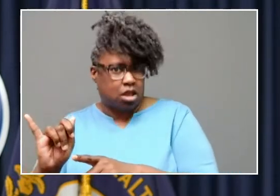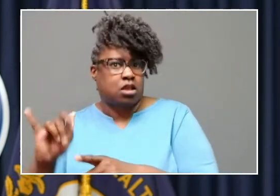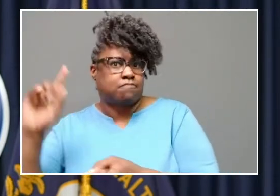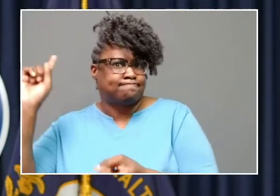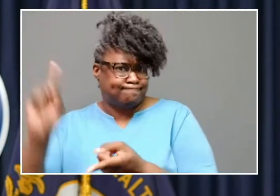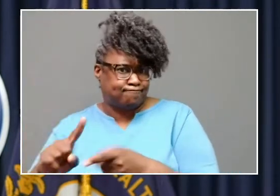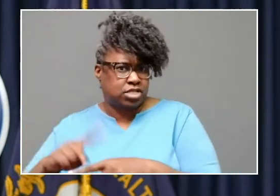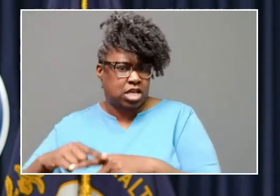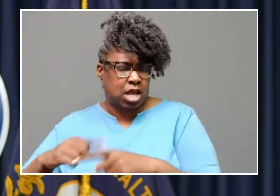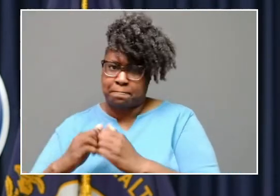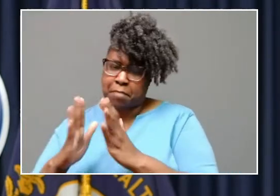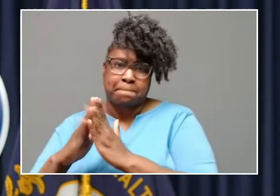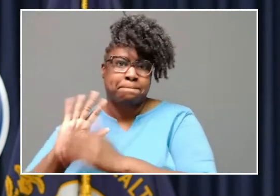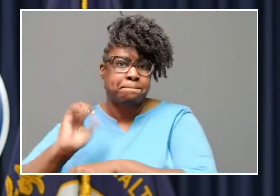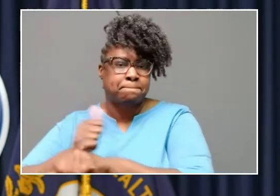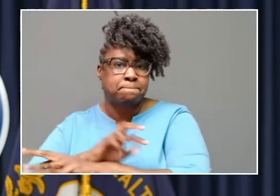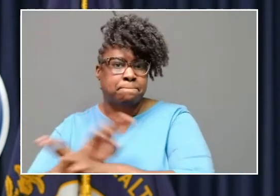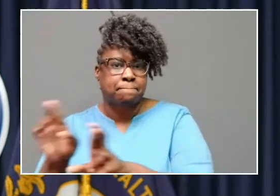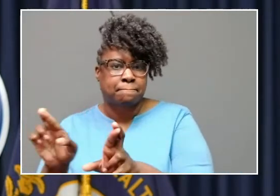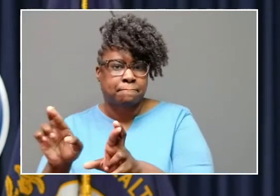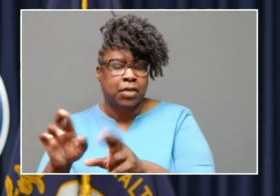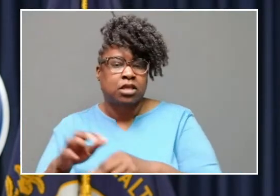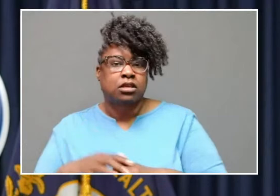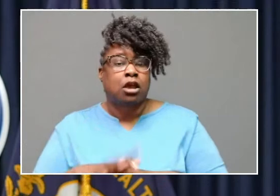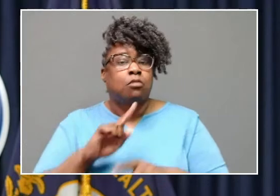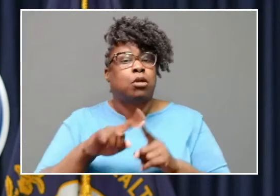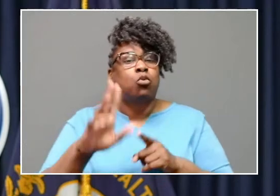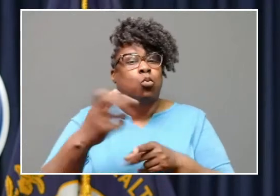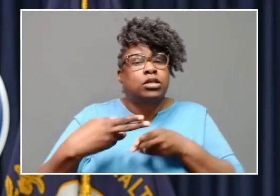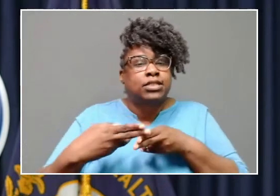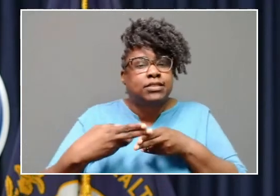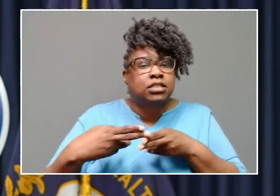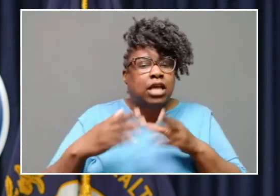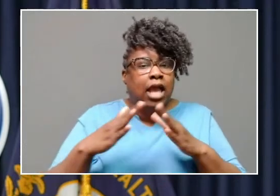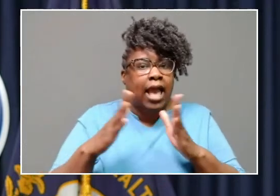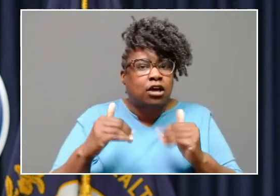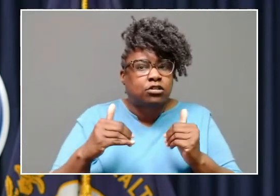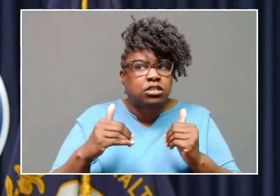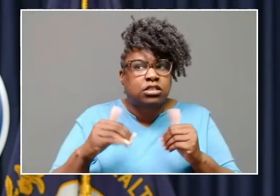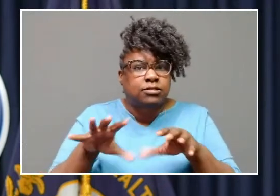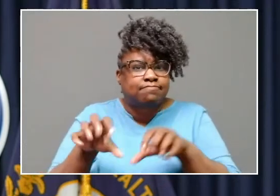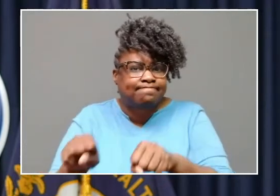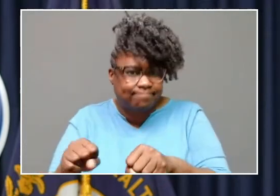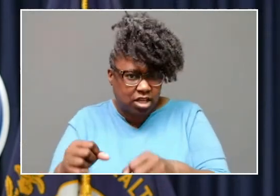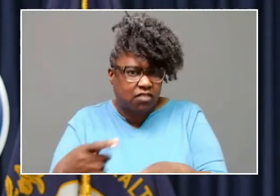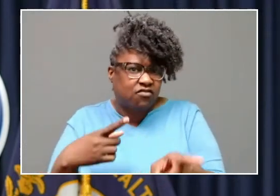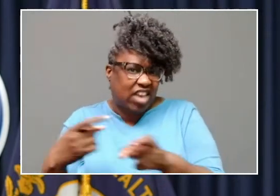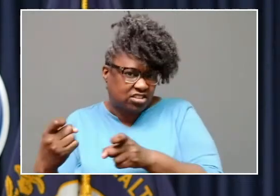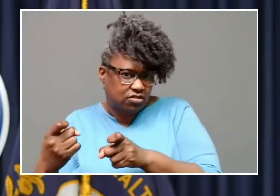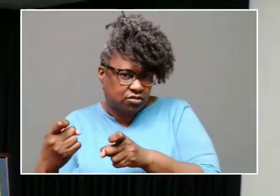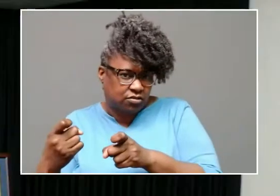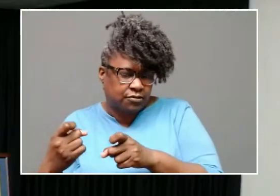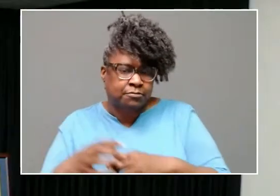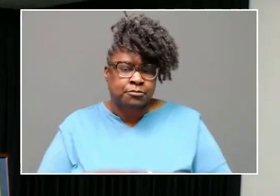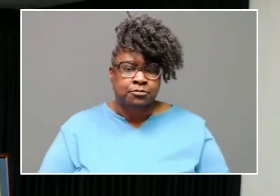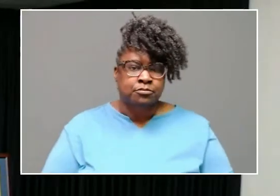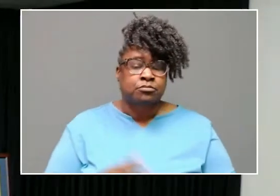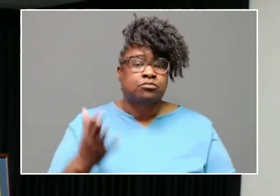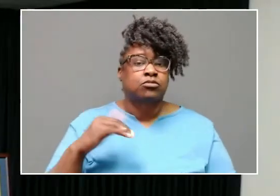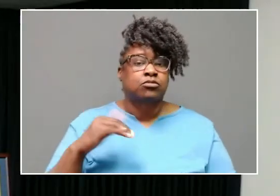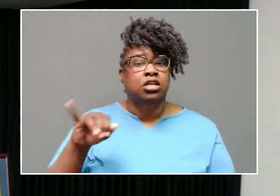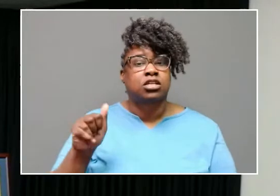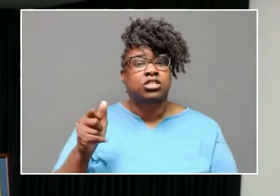at least that intermediate housing even faster than we were able to set it up. Jason Riley,